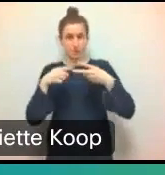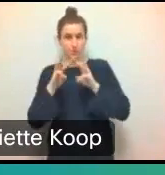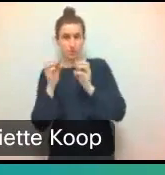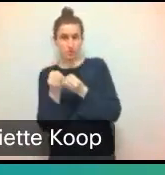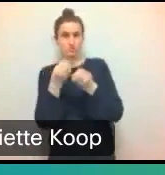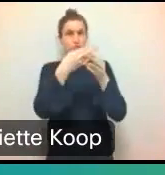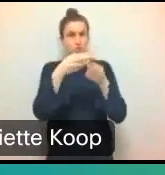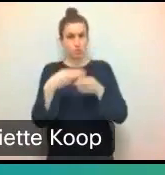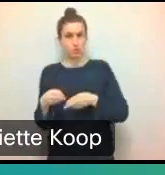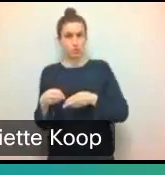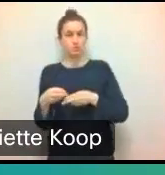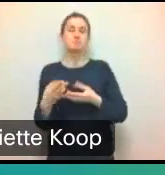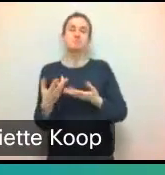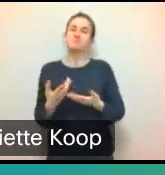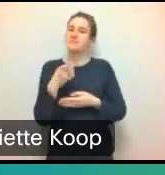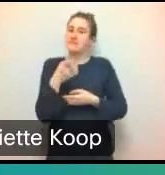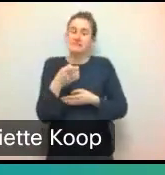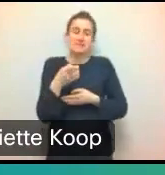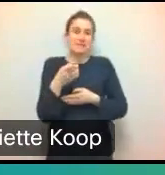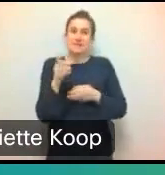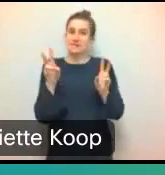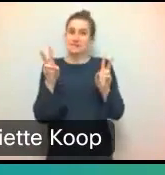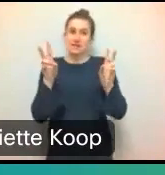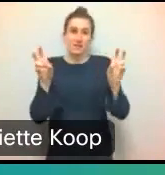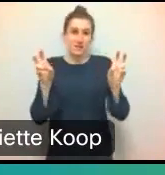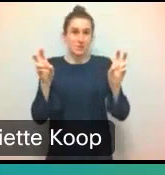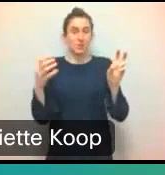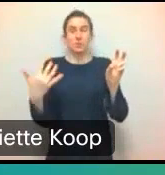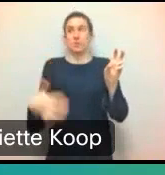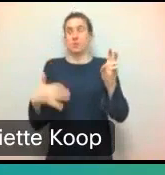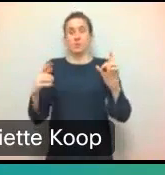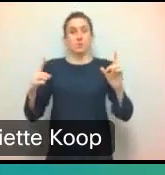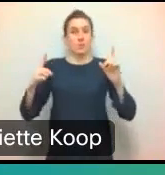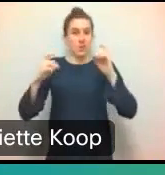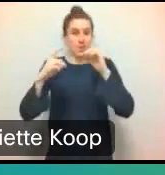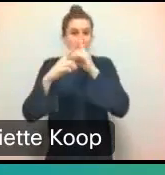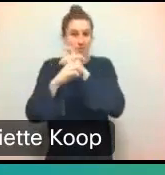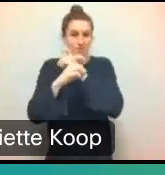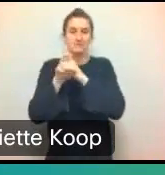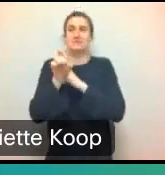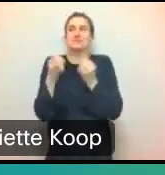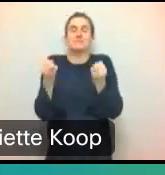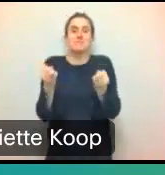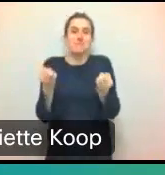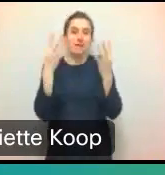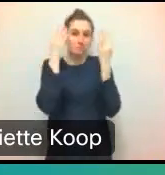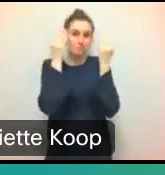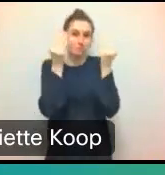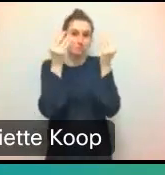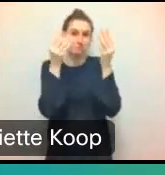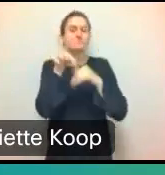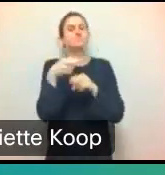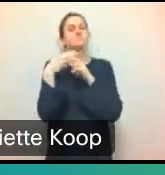very big topic that deserves, even parts of it deserves its own presentation, as I like to say. So it's called